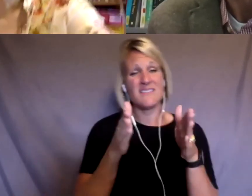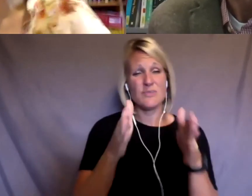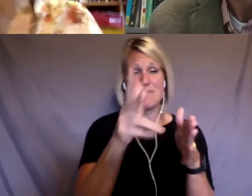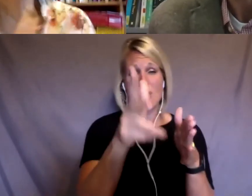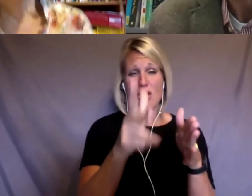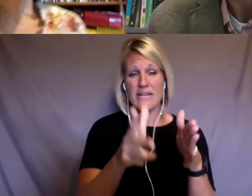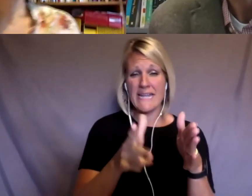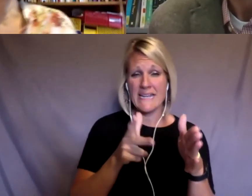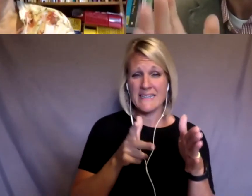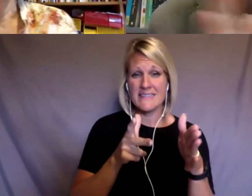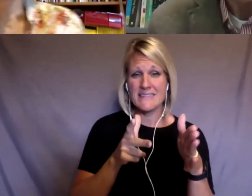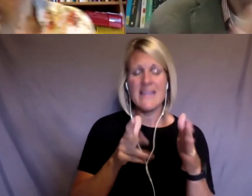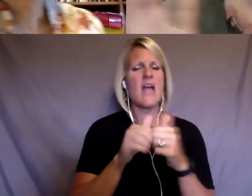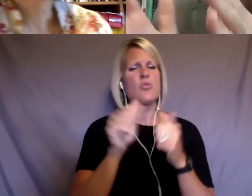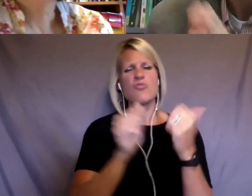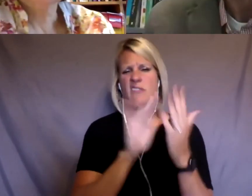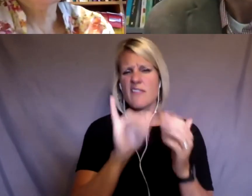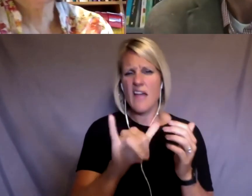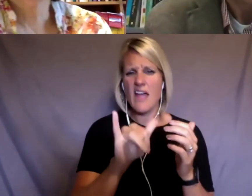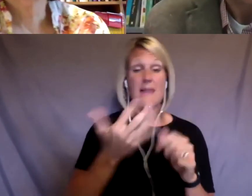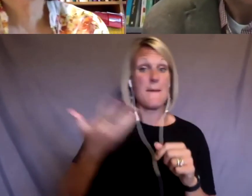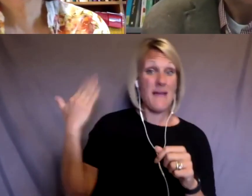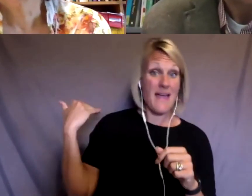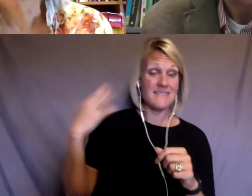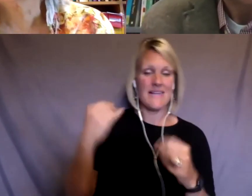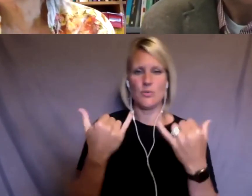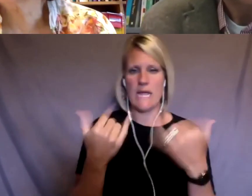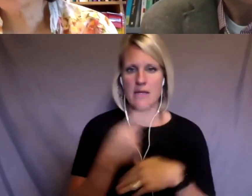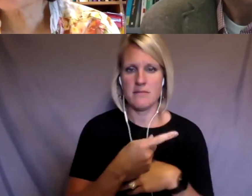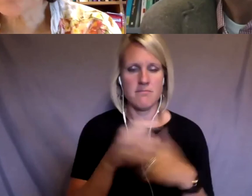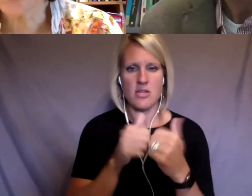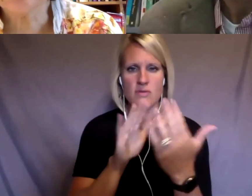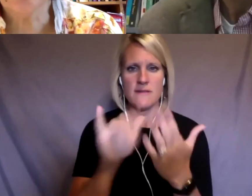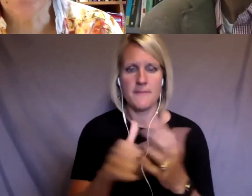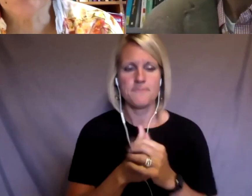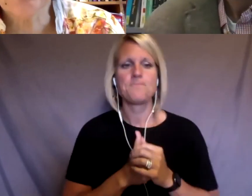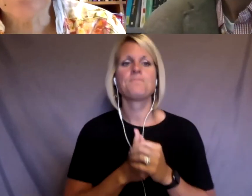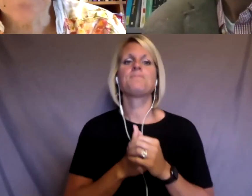how that's being addressed in the past as well as today. Yeah, I think that